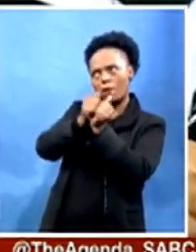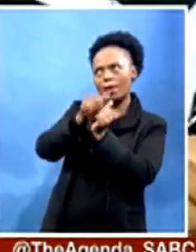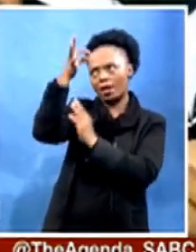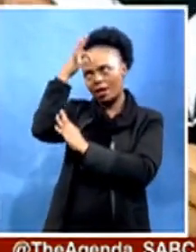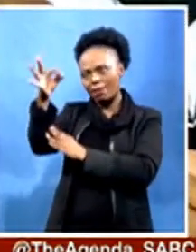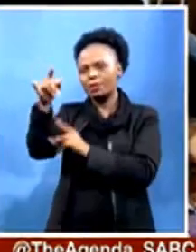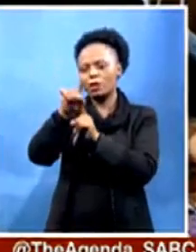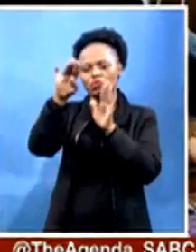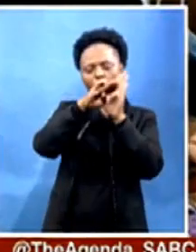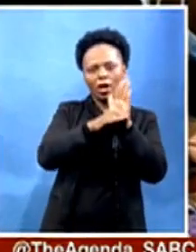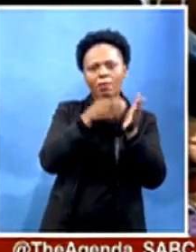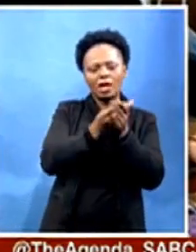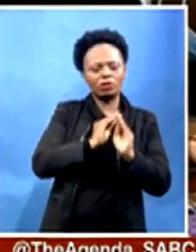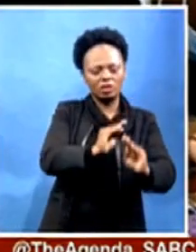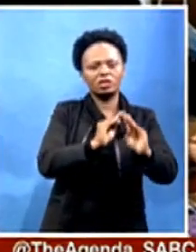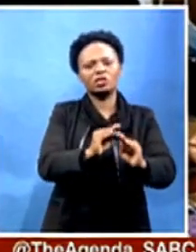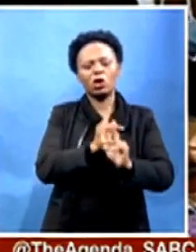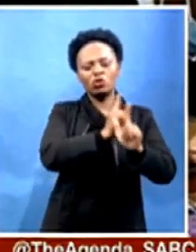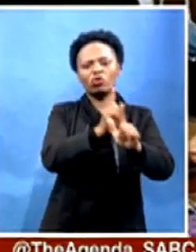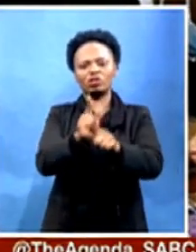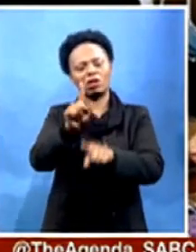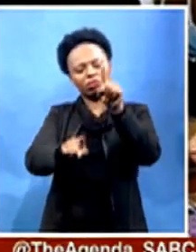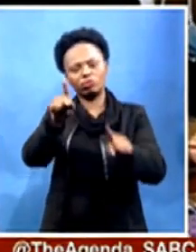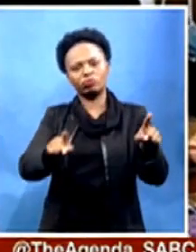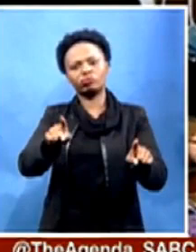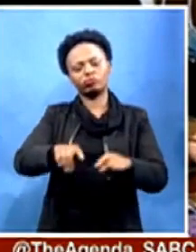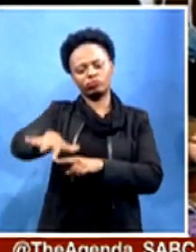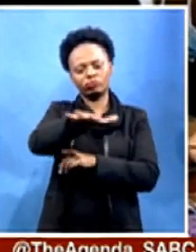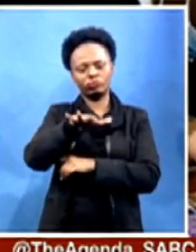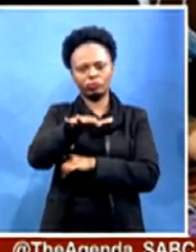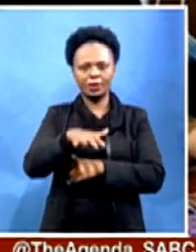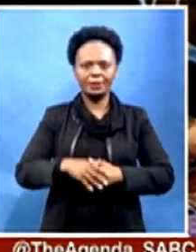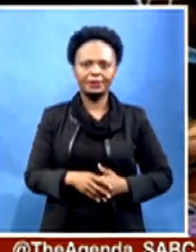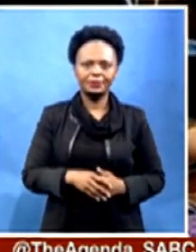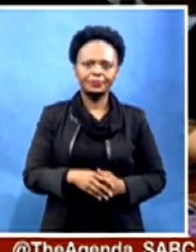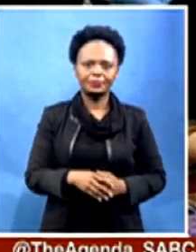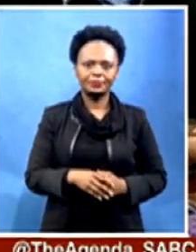Lerato Fekisi, SABC News, Gqeberha.